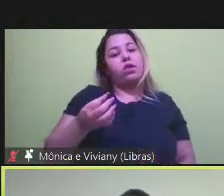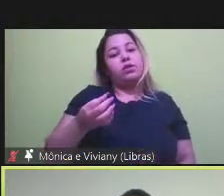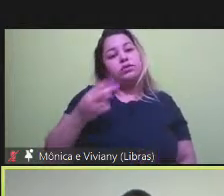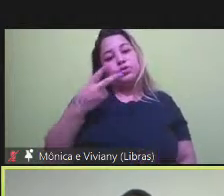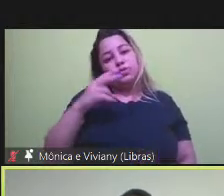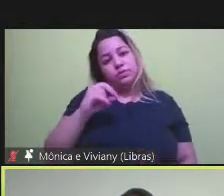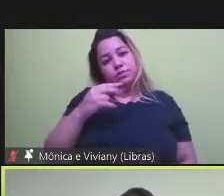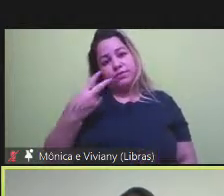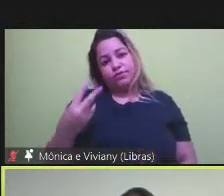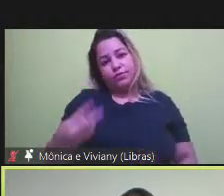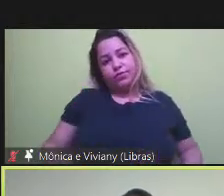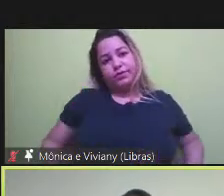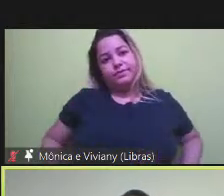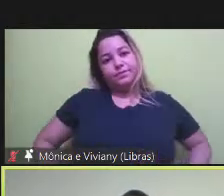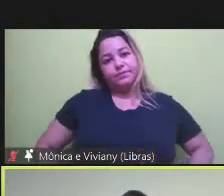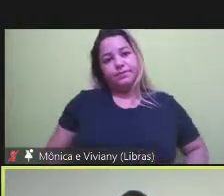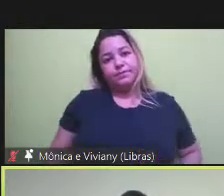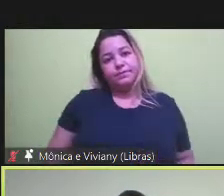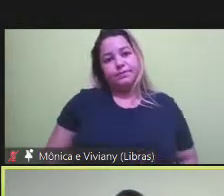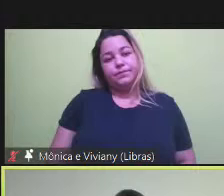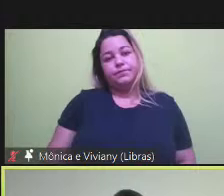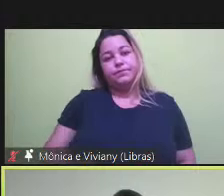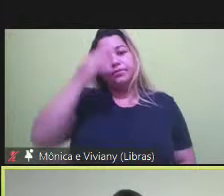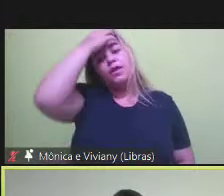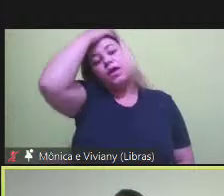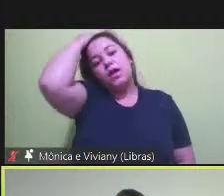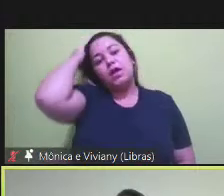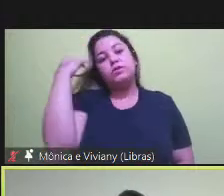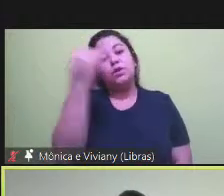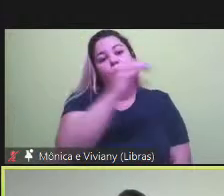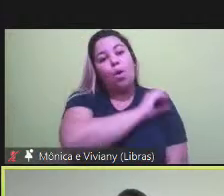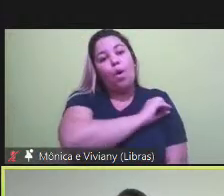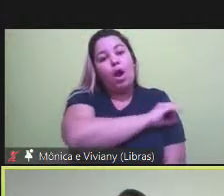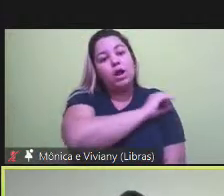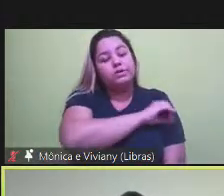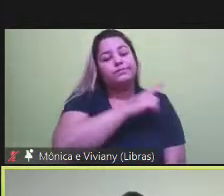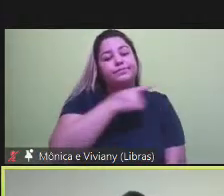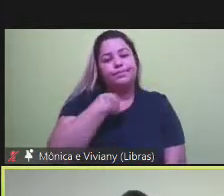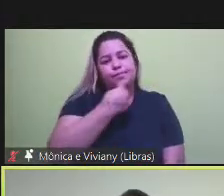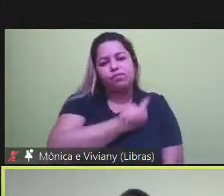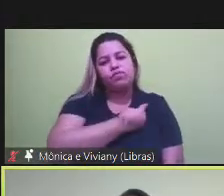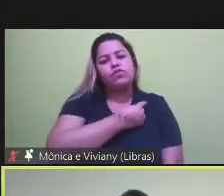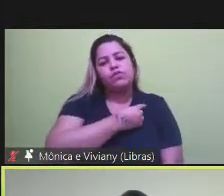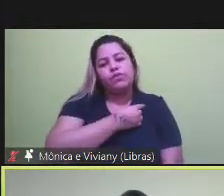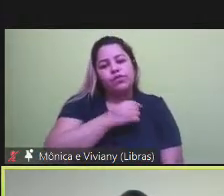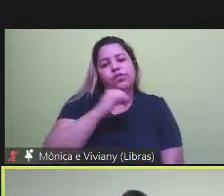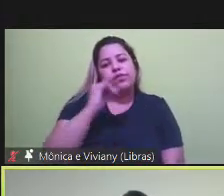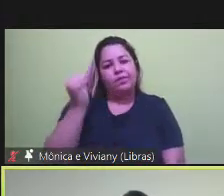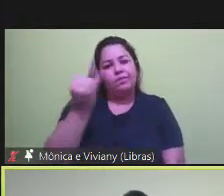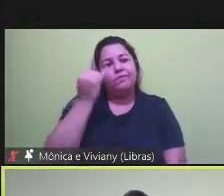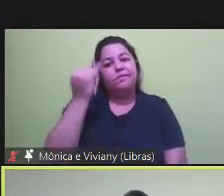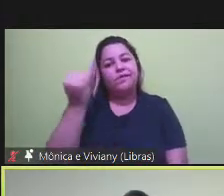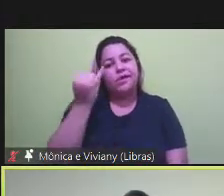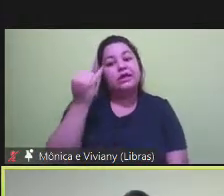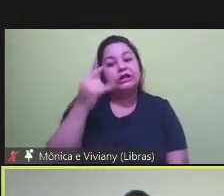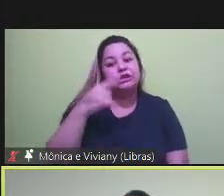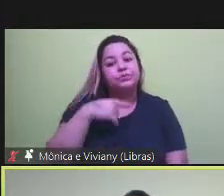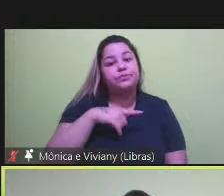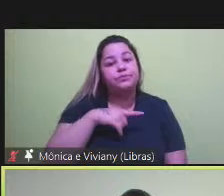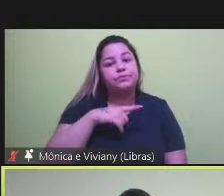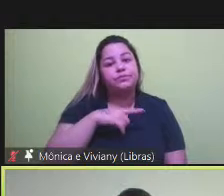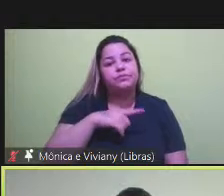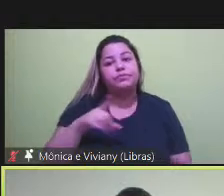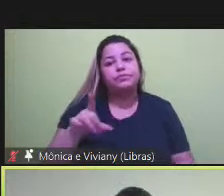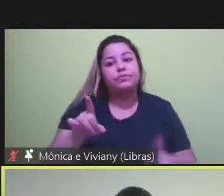16th of 2022. This is a teaching that we consider as very important, considering